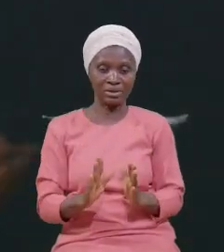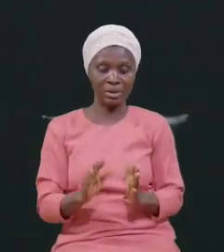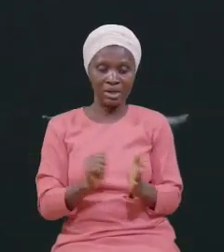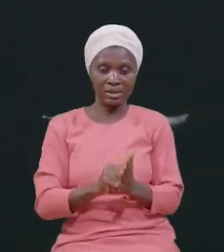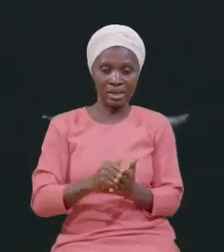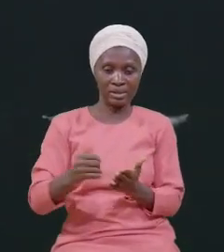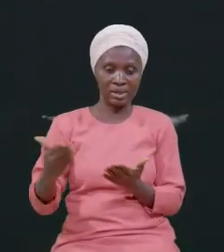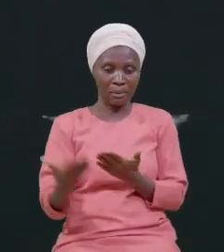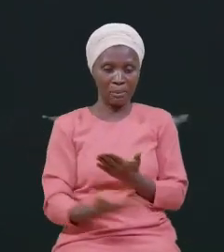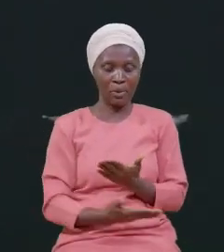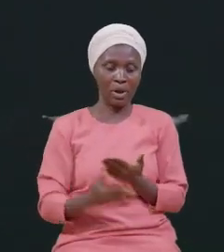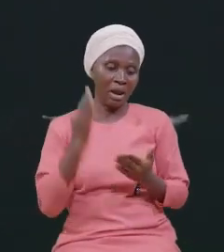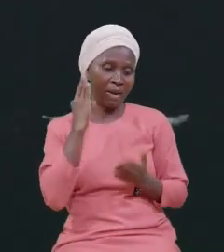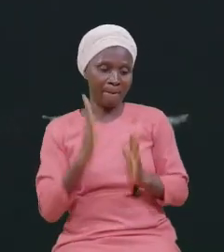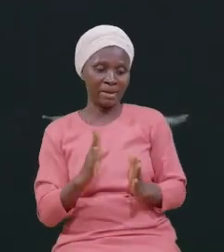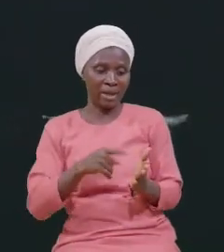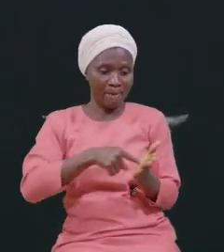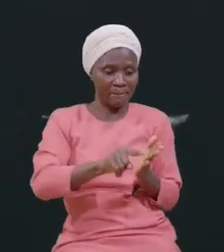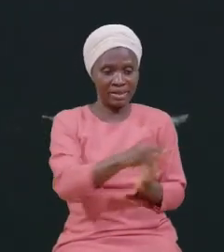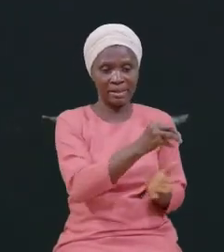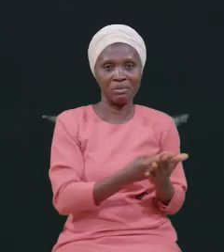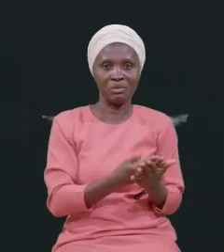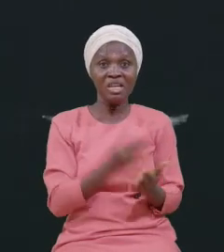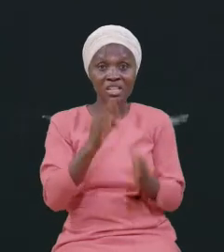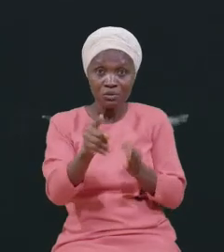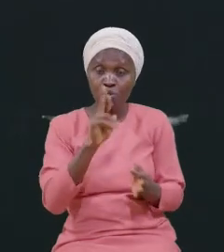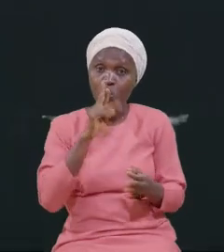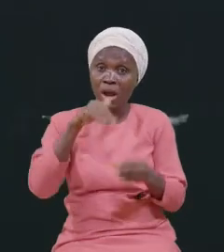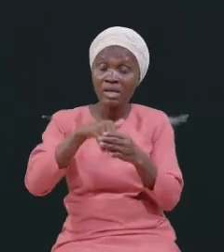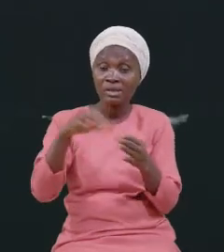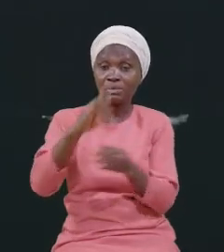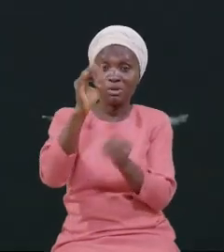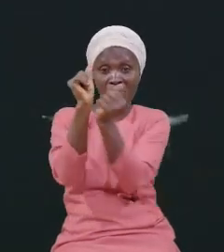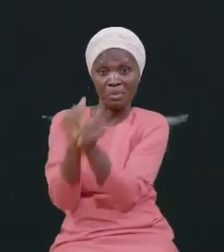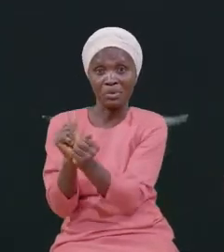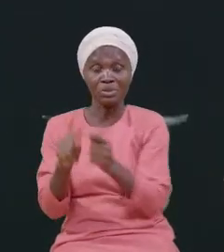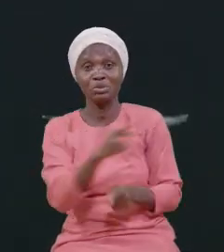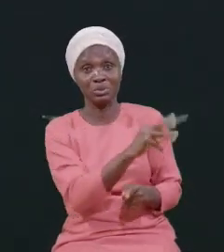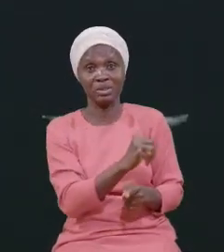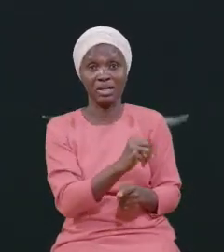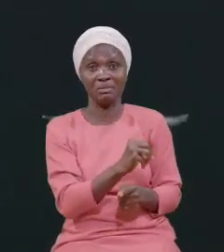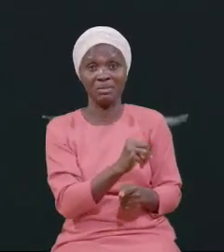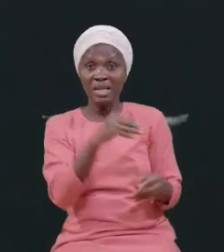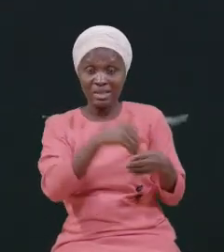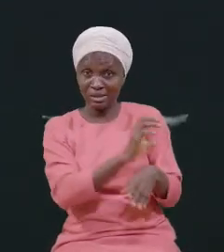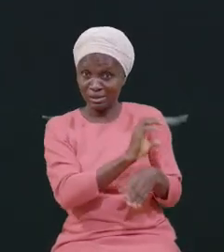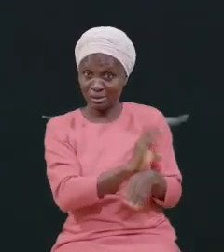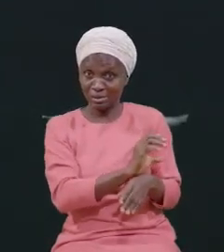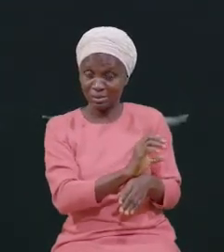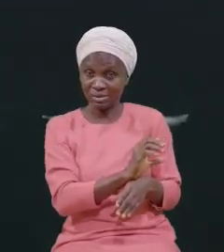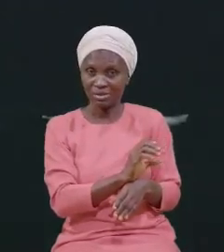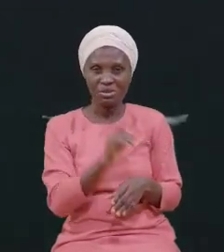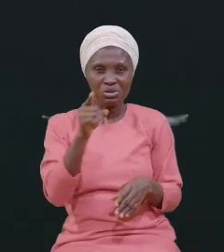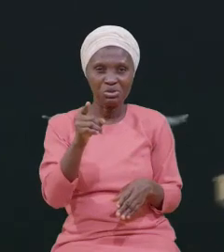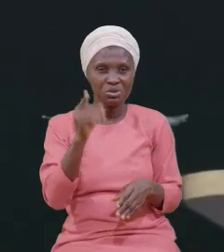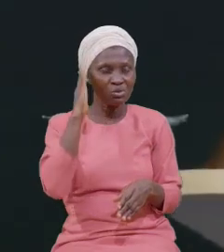in the spirit of bondage to them, to those kingmakers in the church, you'll never do the will of God.